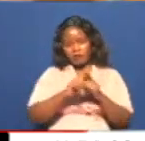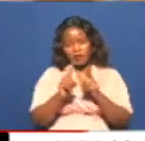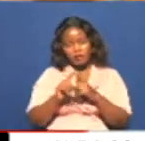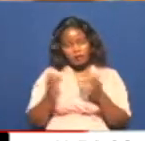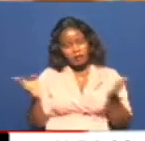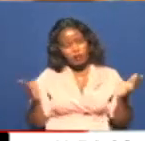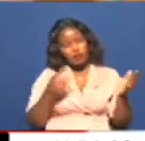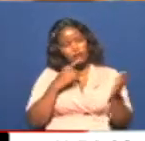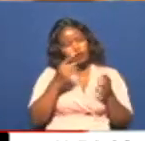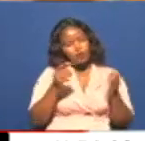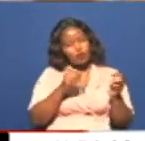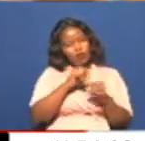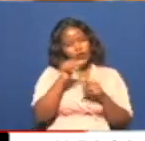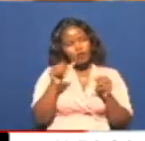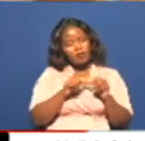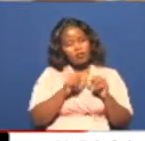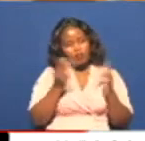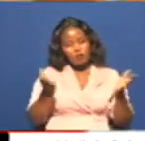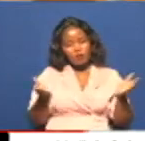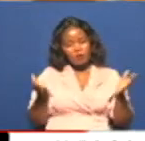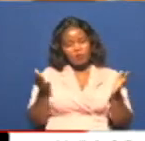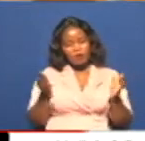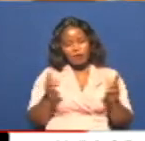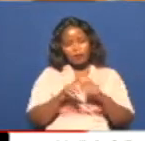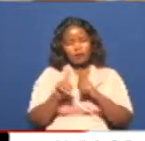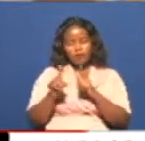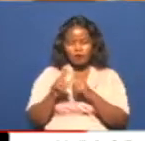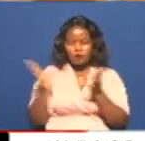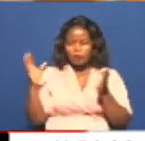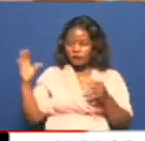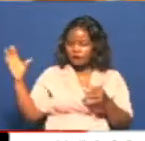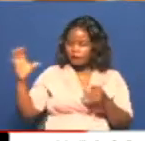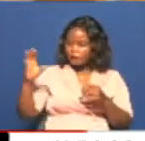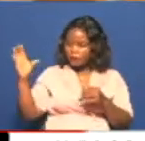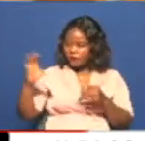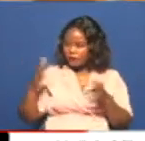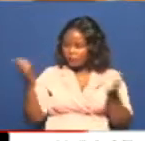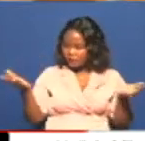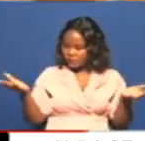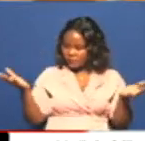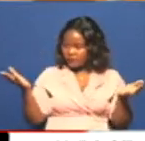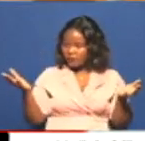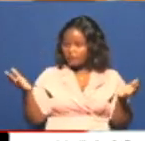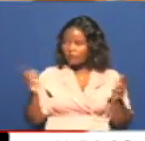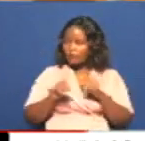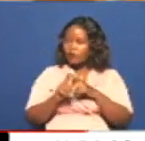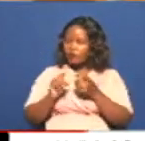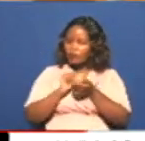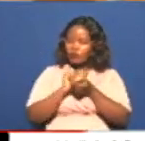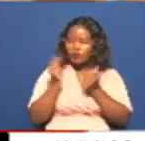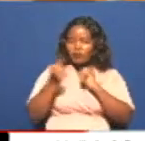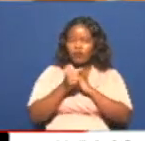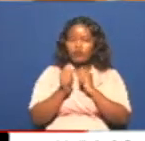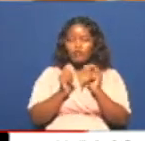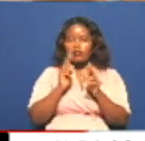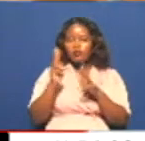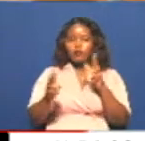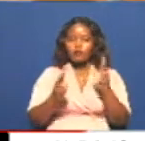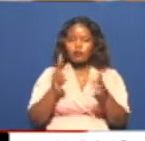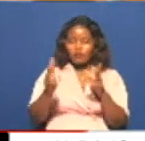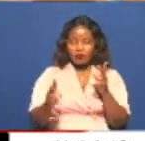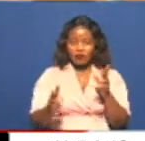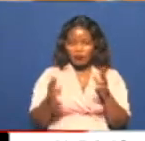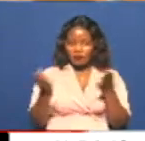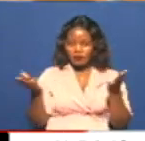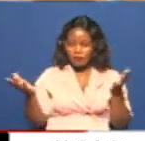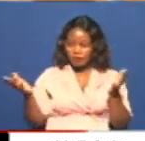will be our flag bearer. Do you think that will change the 2022 succession metrics? And